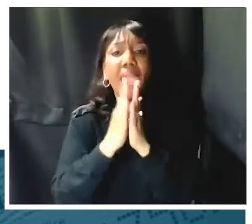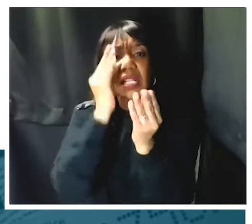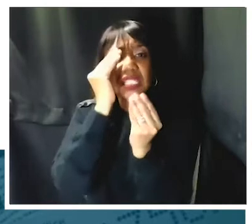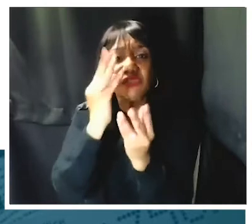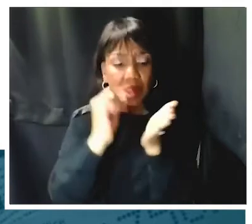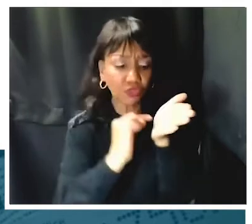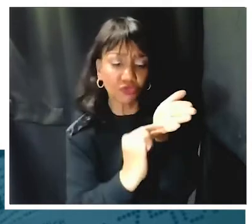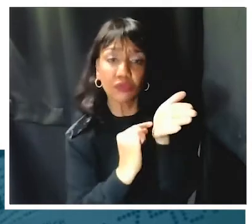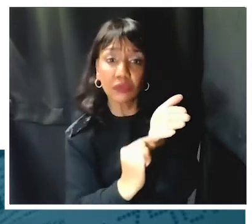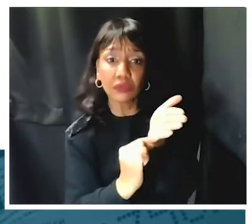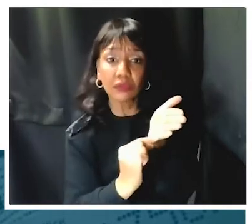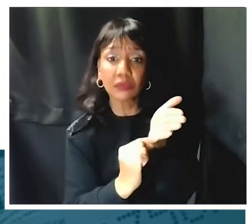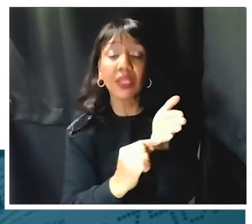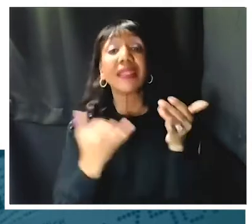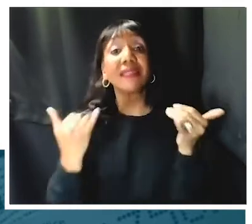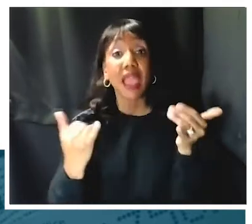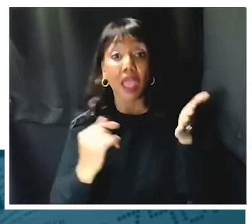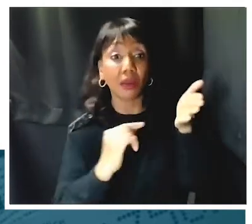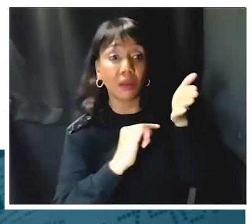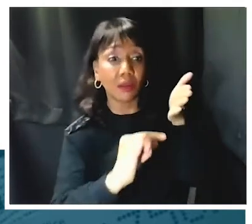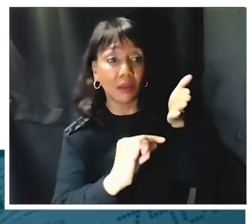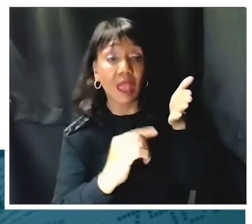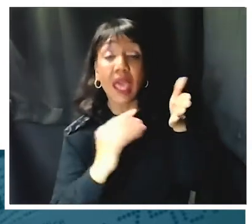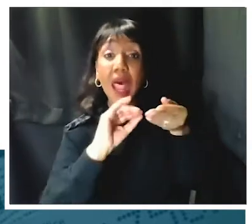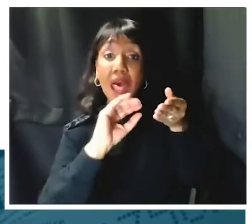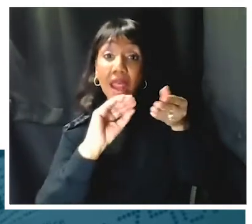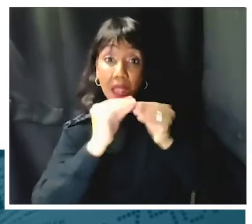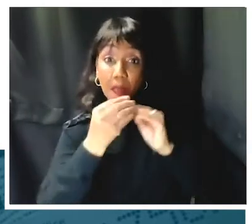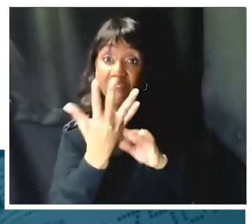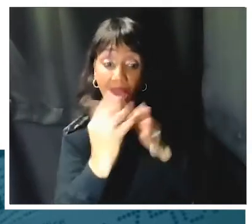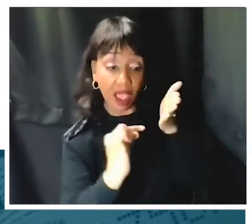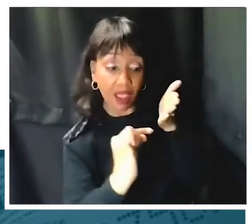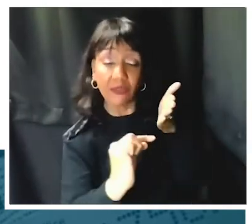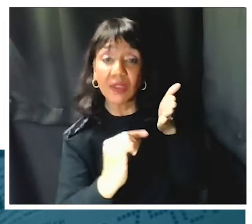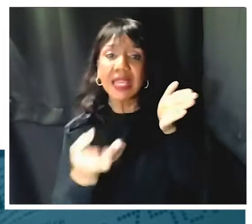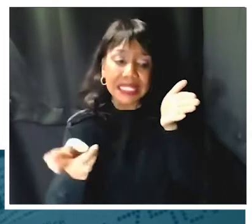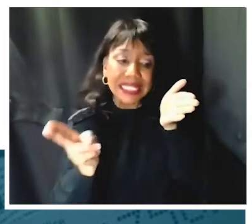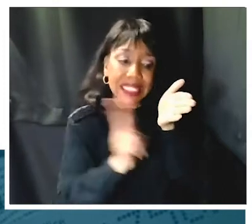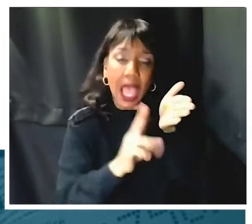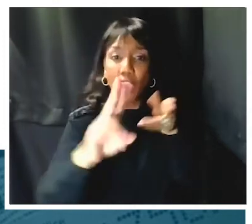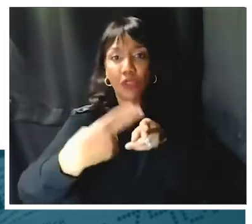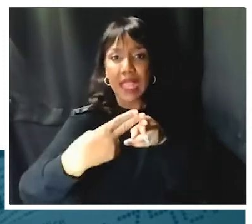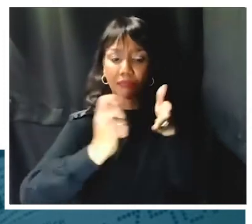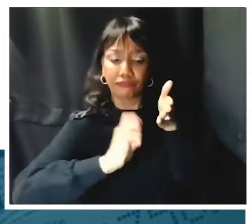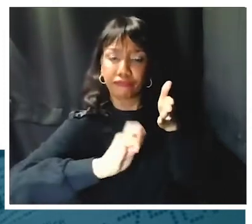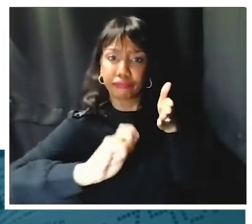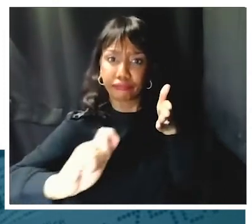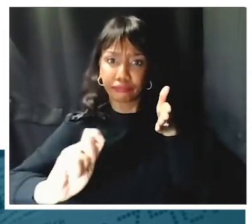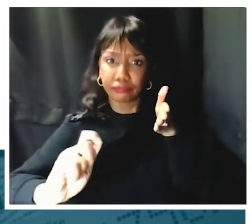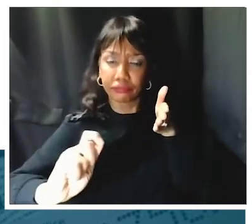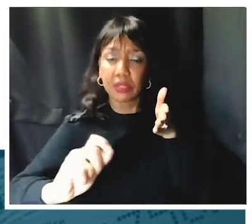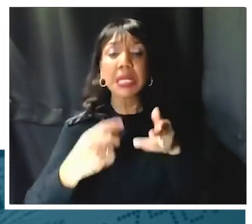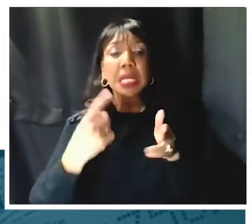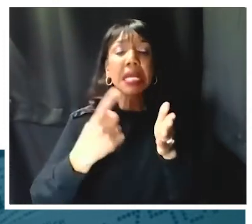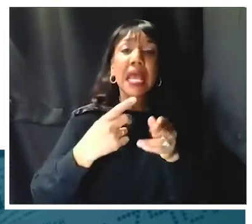information. Sign the front of the money order. On the front of some money orders, there will be a